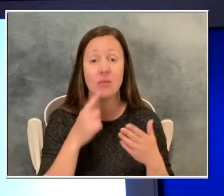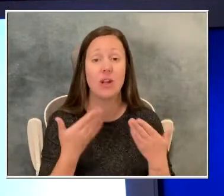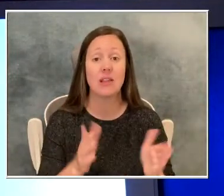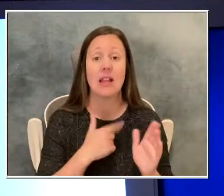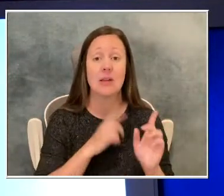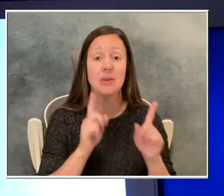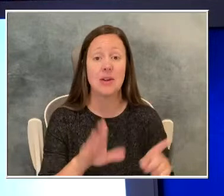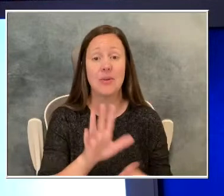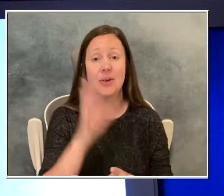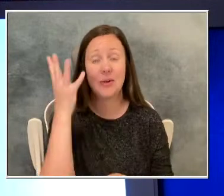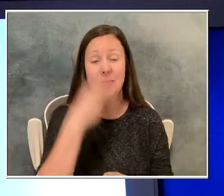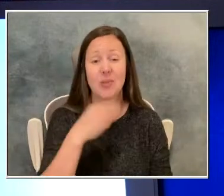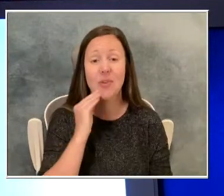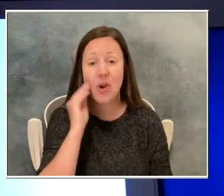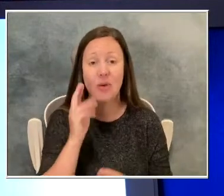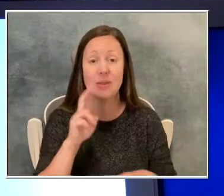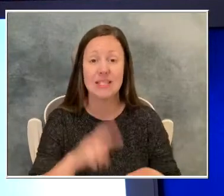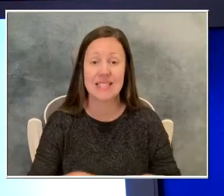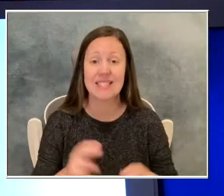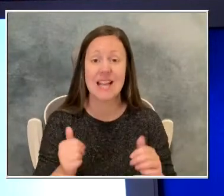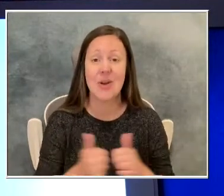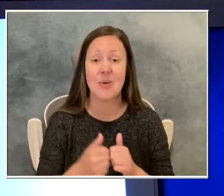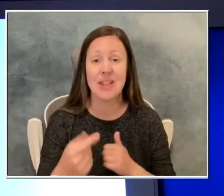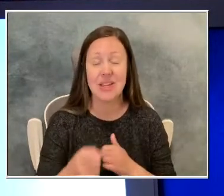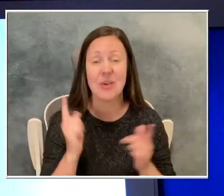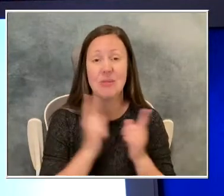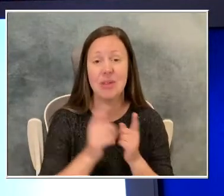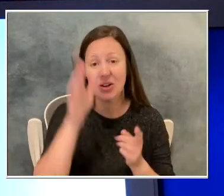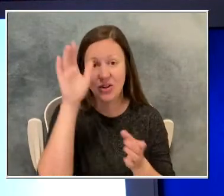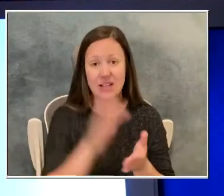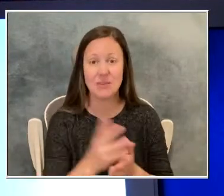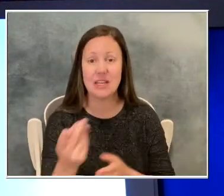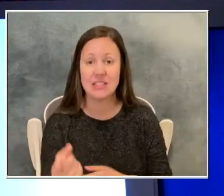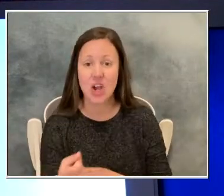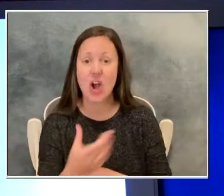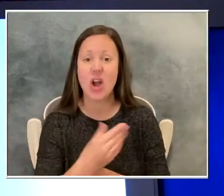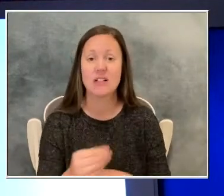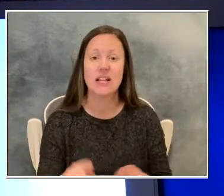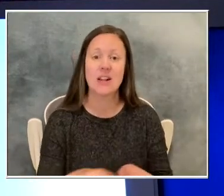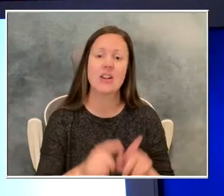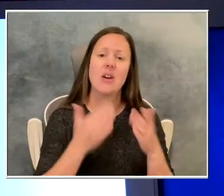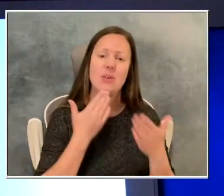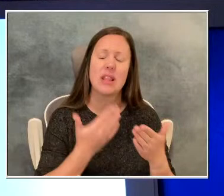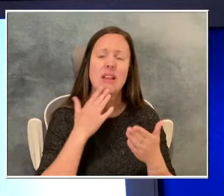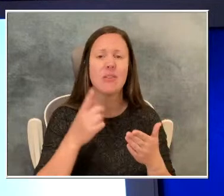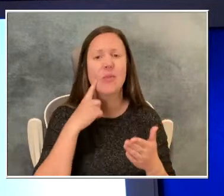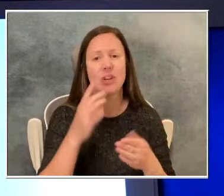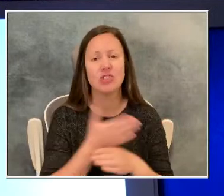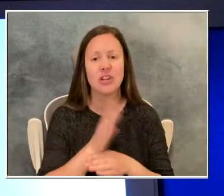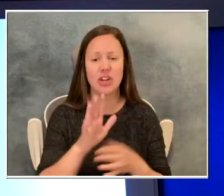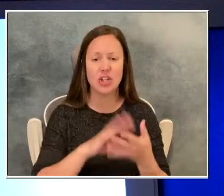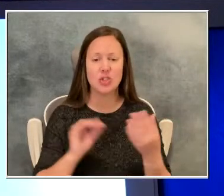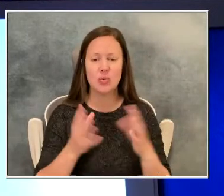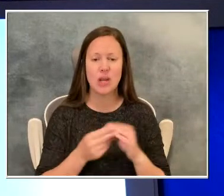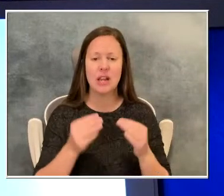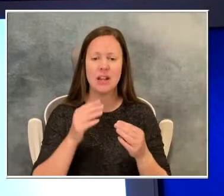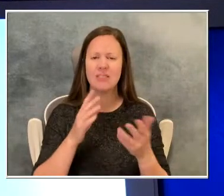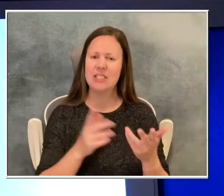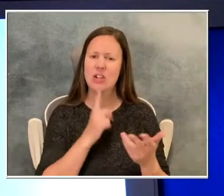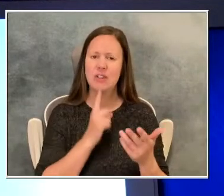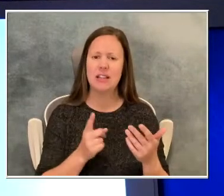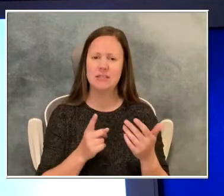sit down and meet your course. dogs and your husband and spend time with you. And just thank you for sharing your story. What do you want really the big takeaway to be